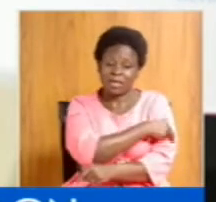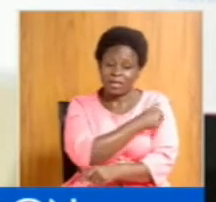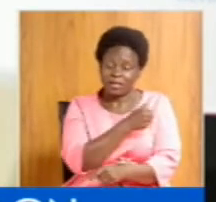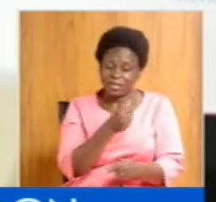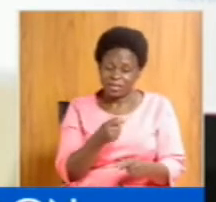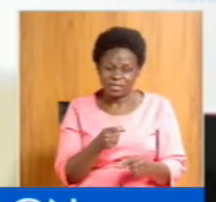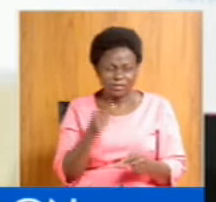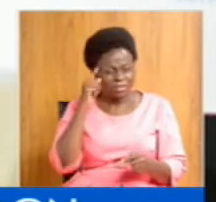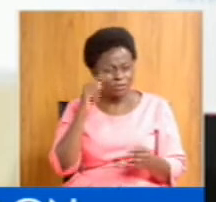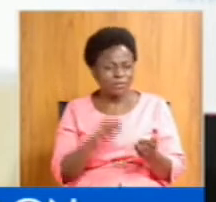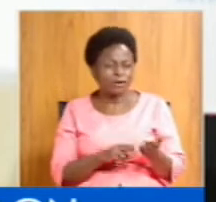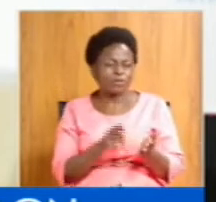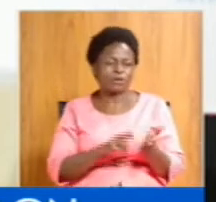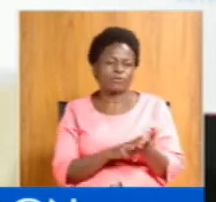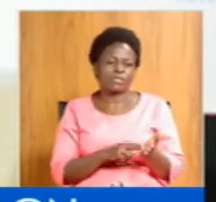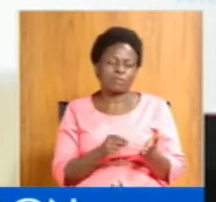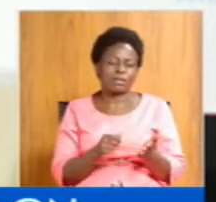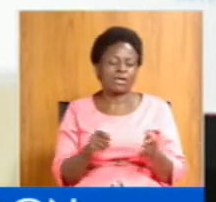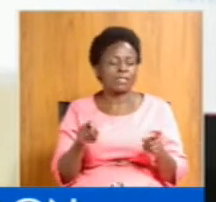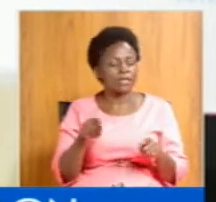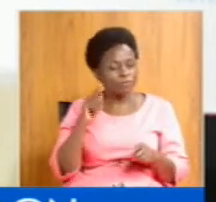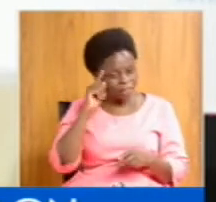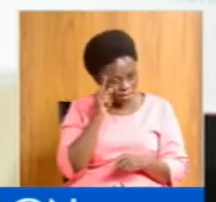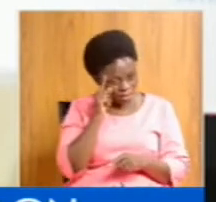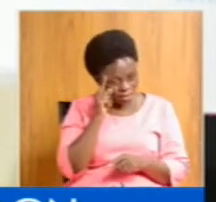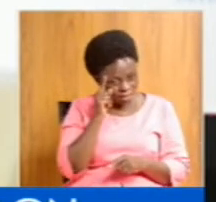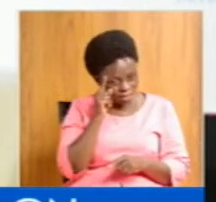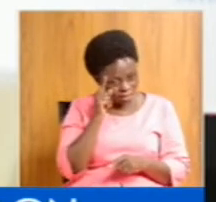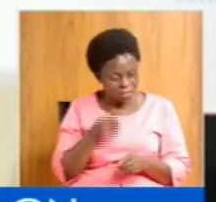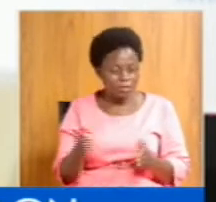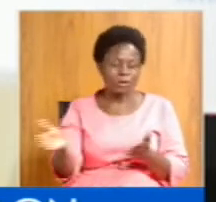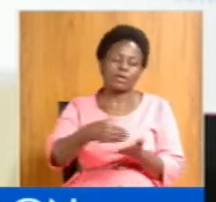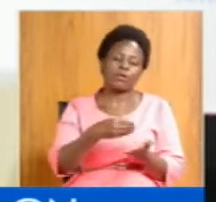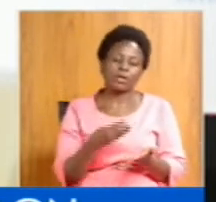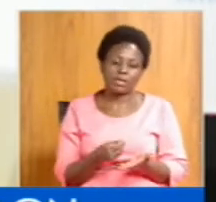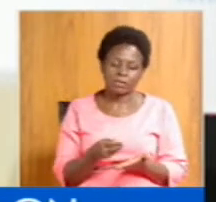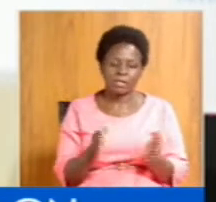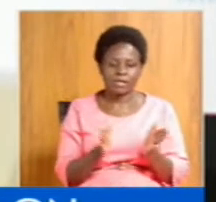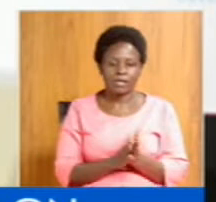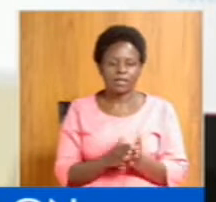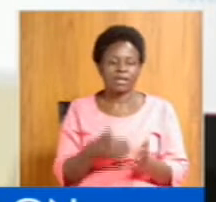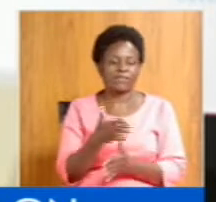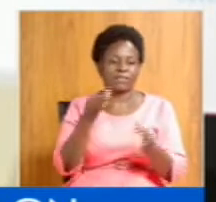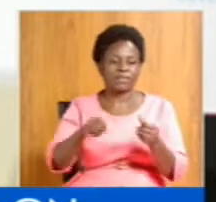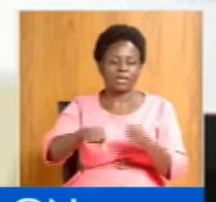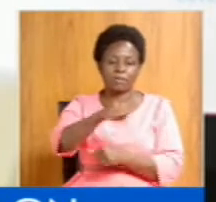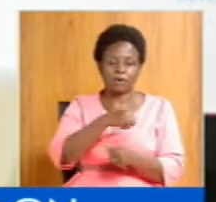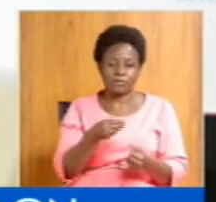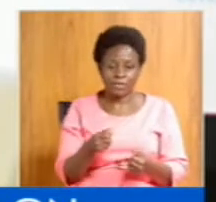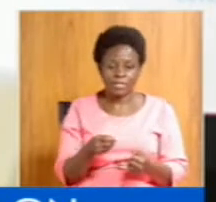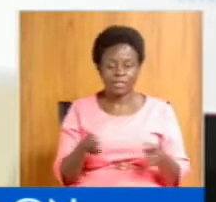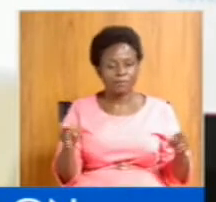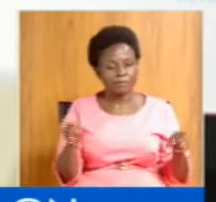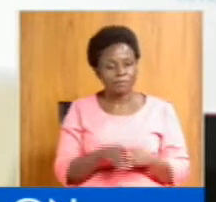use our money but that would also rethink the way we collect money and every other thing around financing